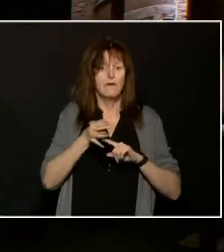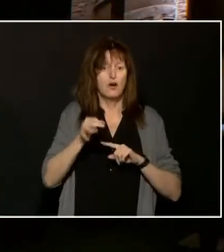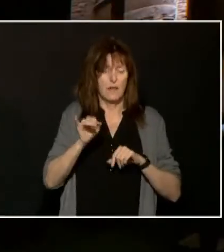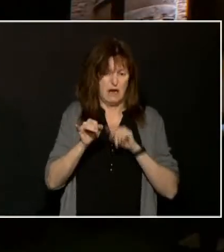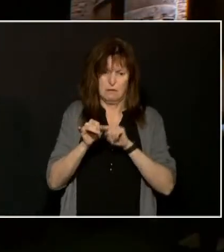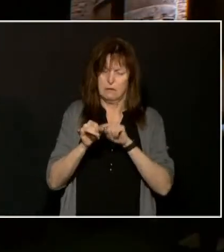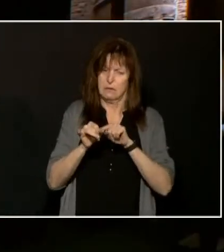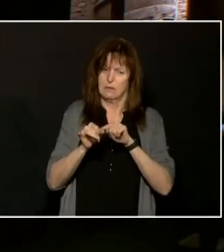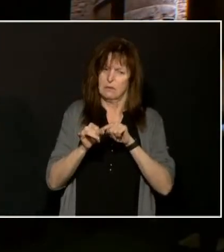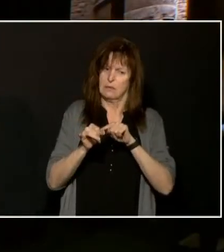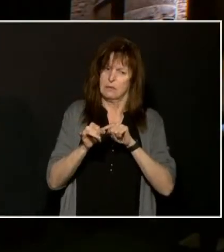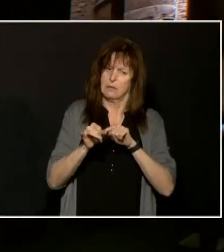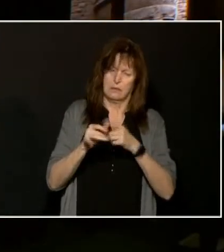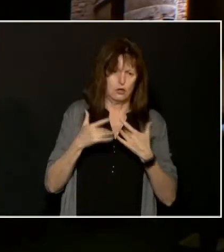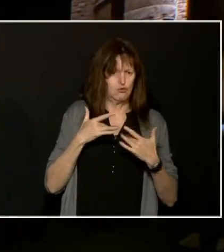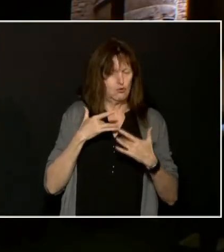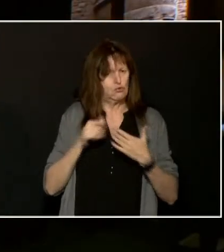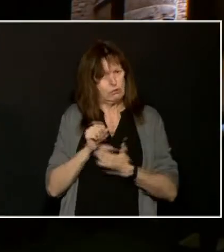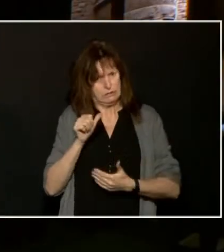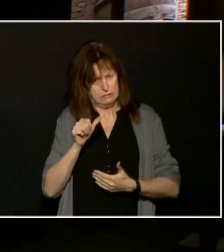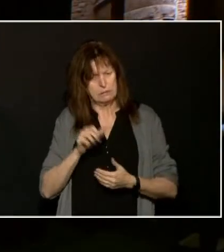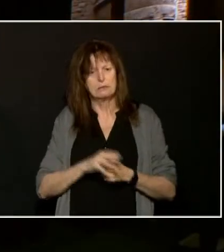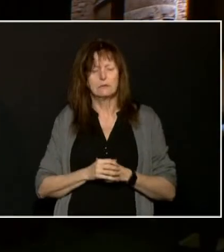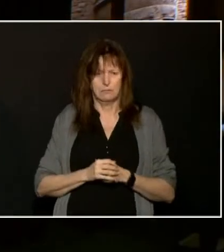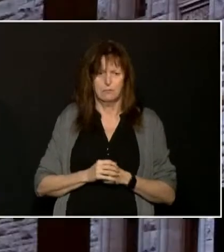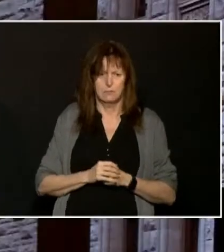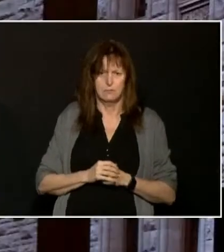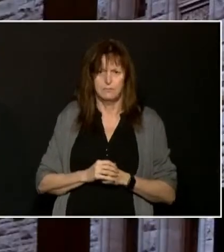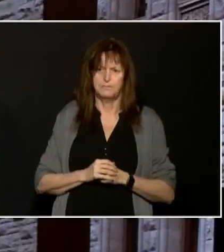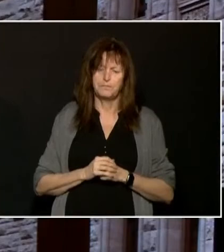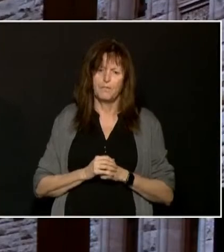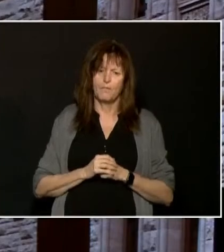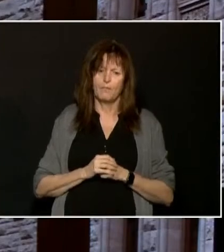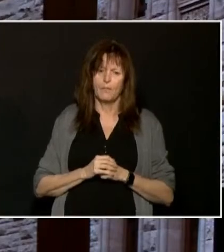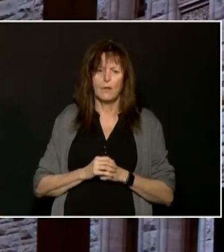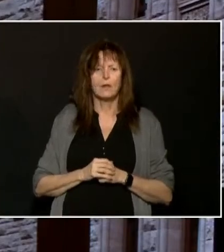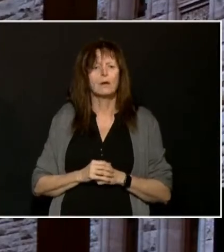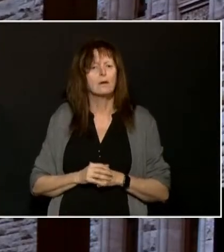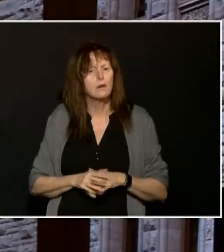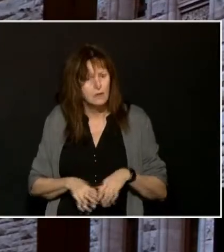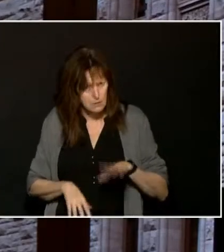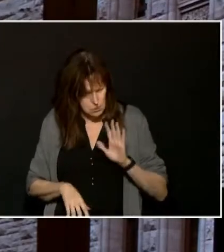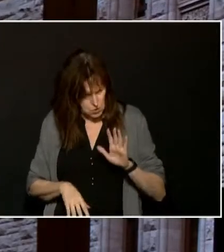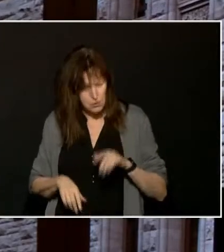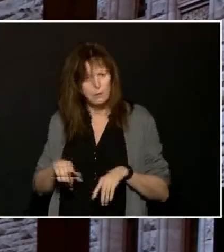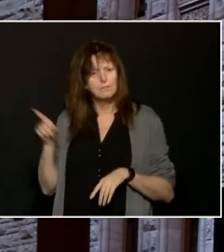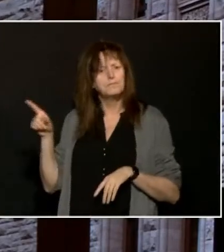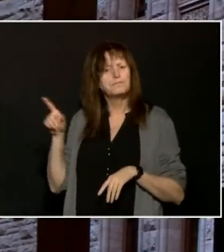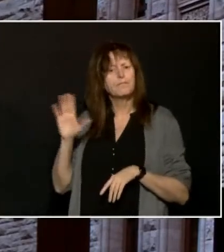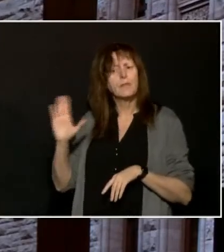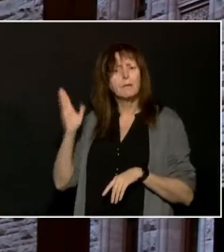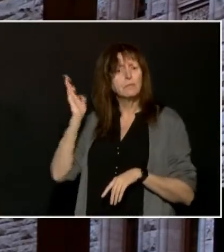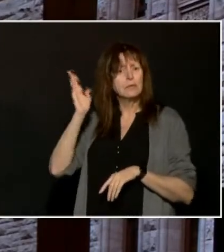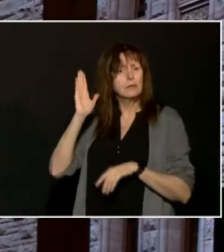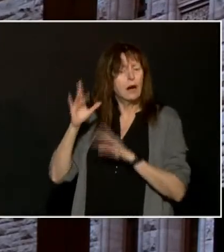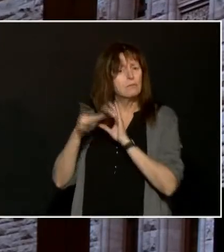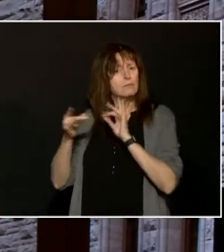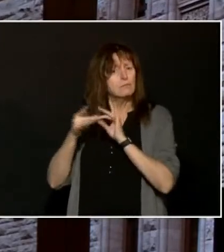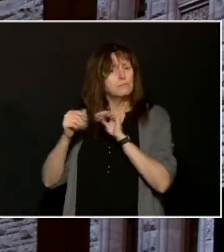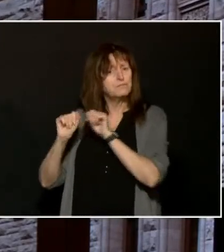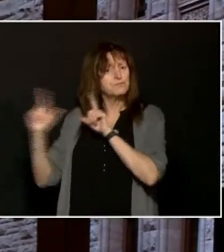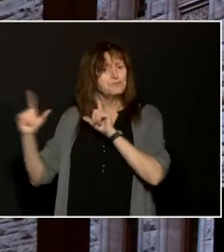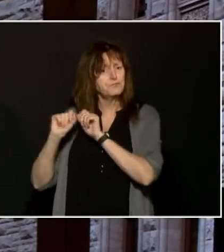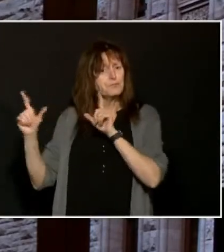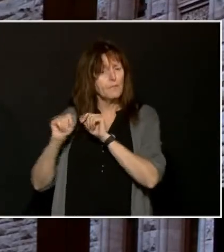And I would add, I think, and Dr. Brown did allude to it in his presentation, the other factor is as these variants come in and they start